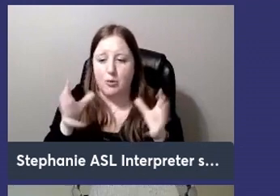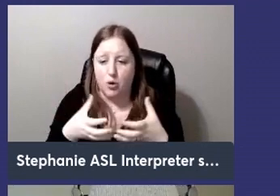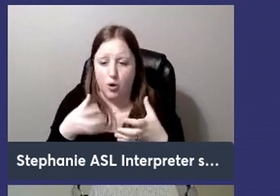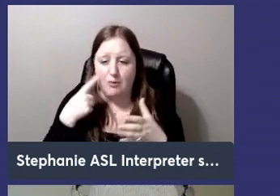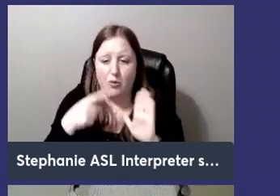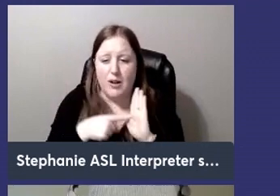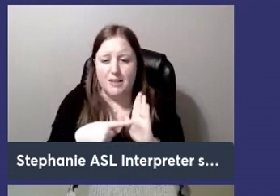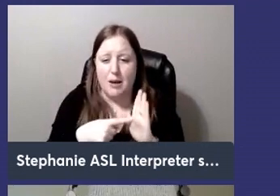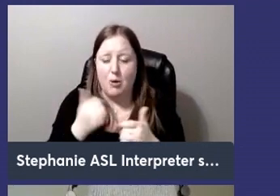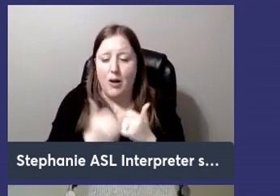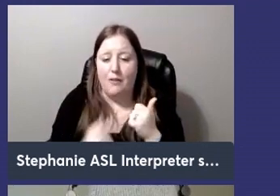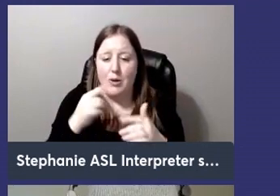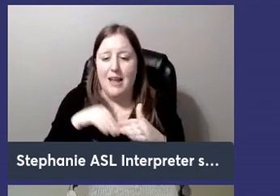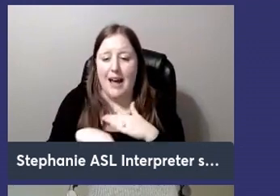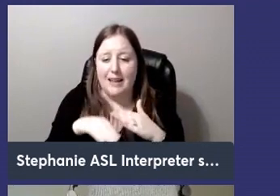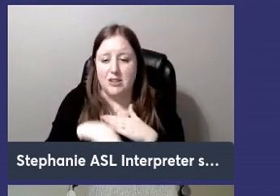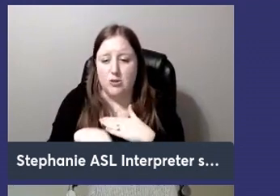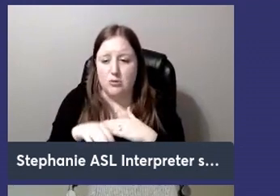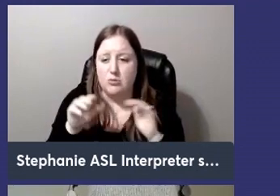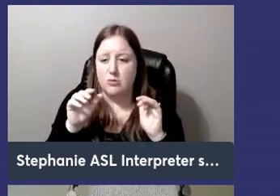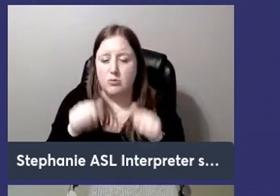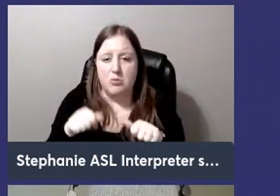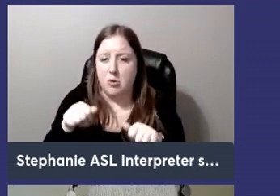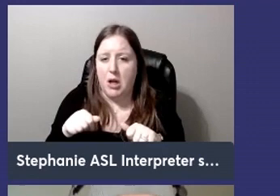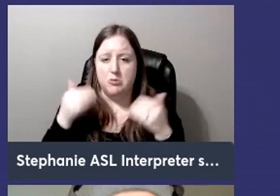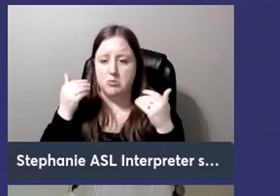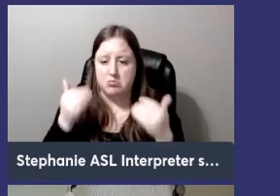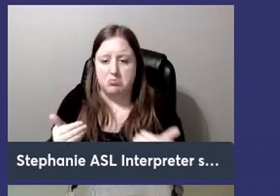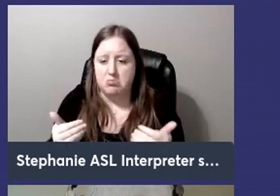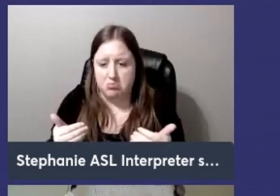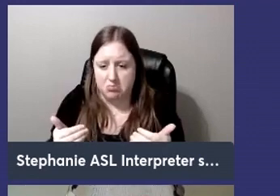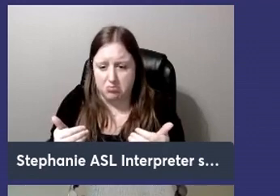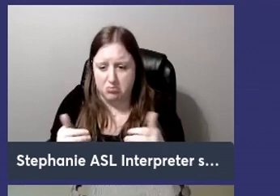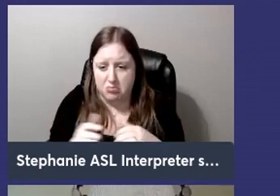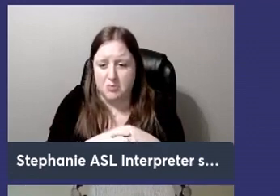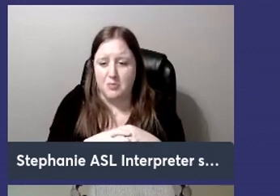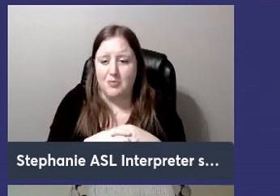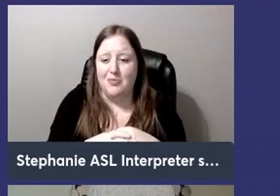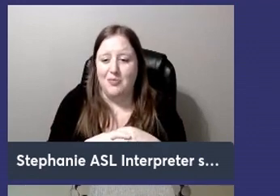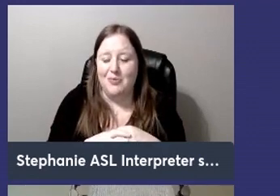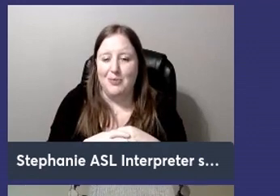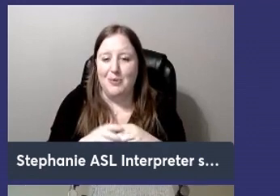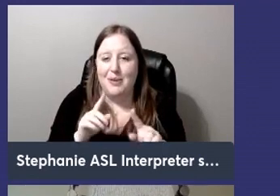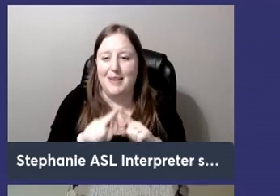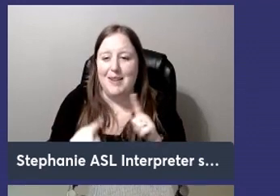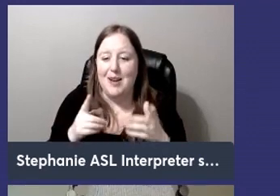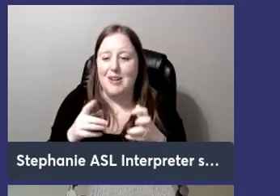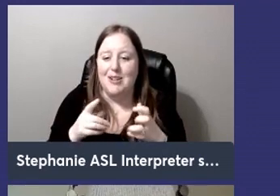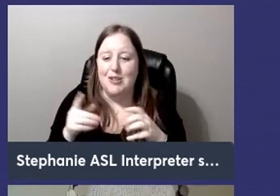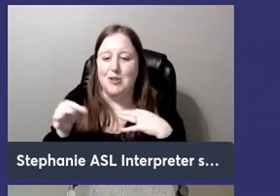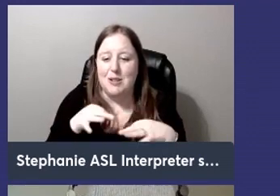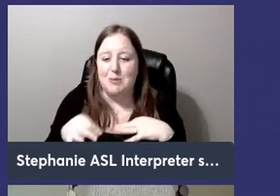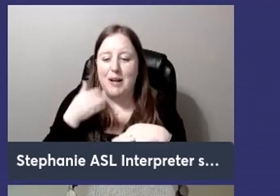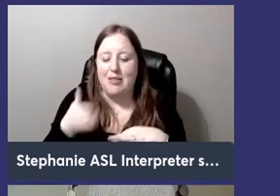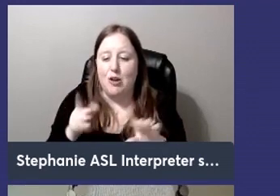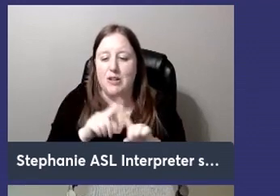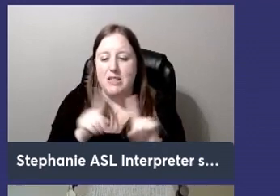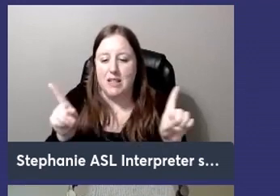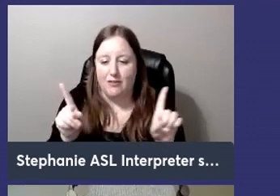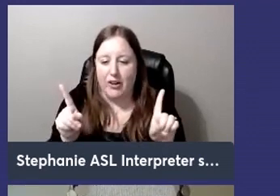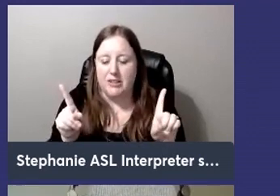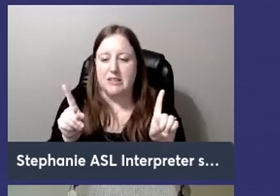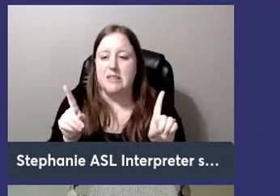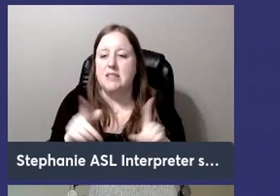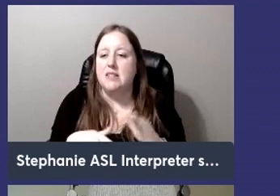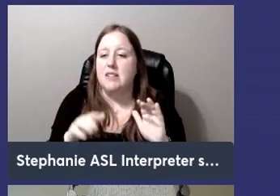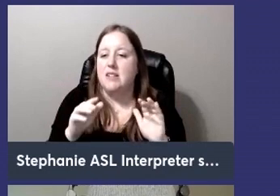access, you just kind of get it. You can inherit. Of course, you can control that, but by default, you get in there. The difference. Yeah. Sorry, I know you got a video. Can